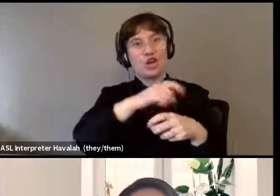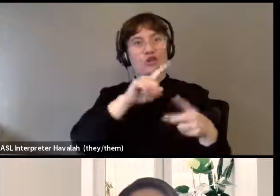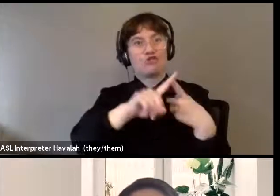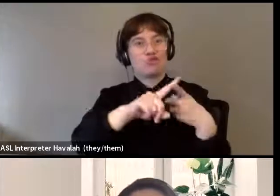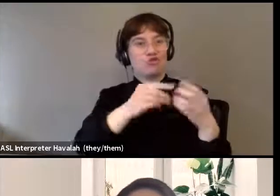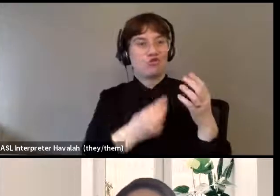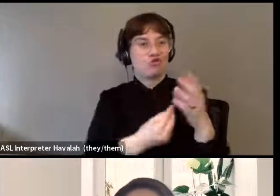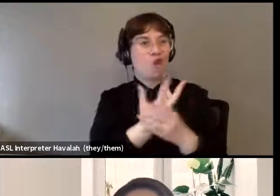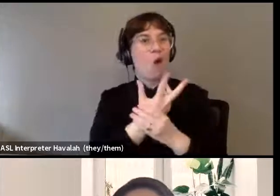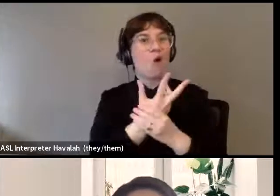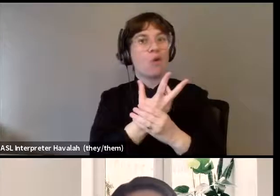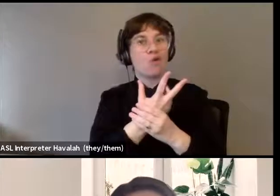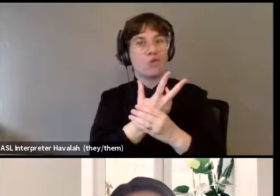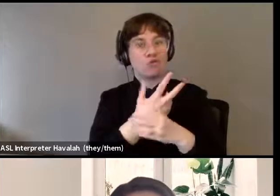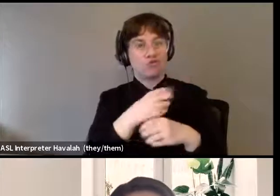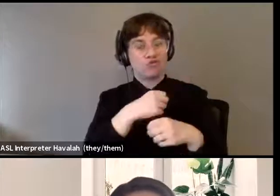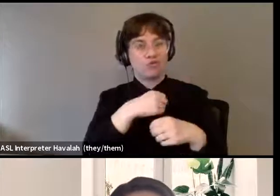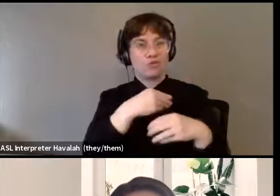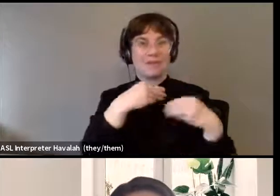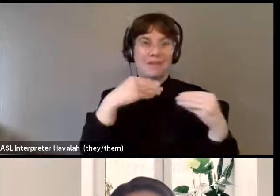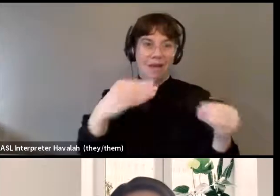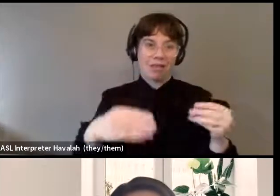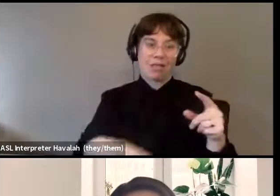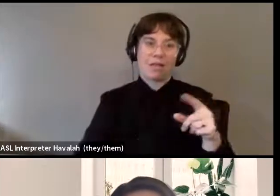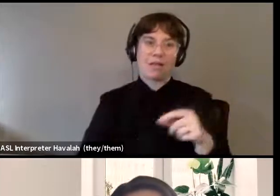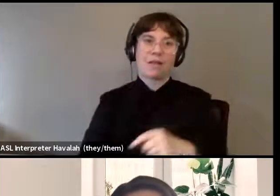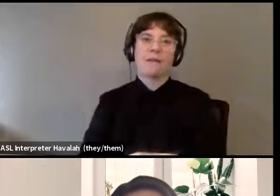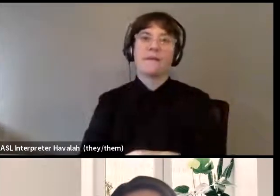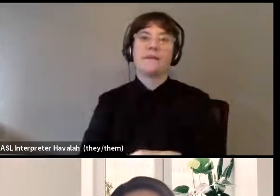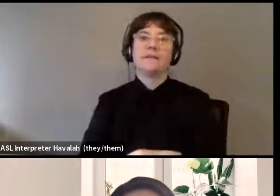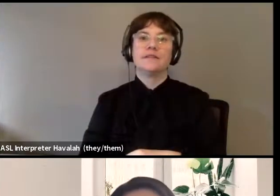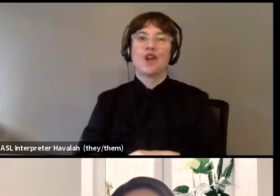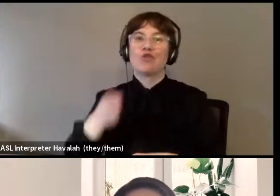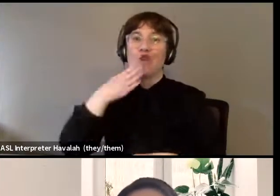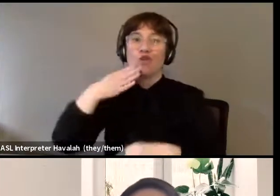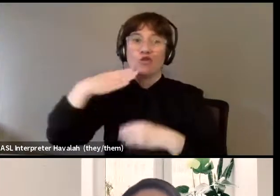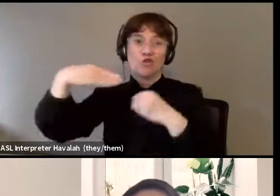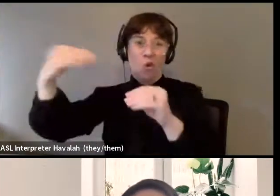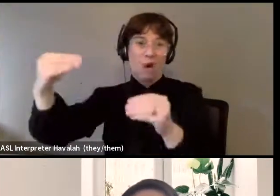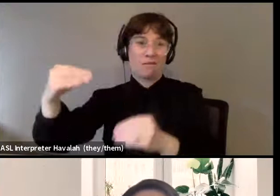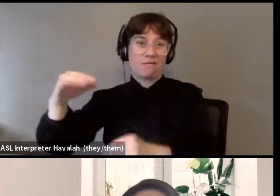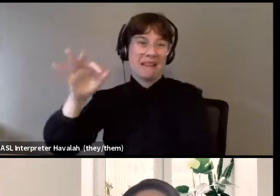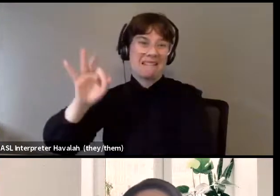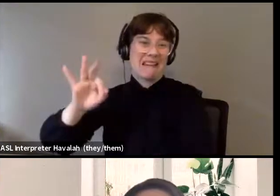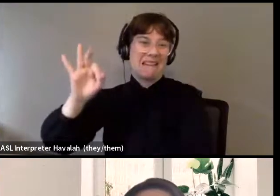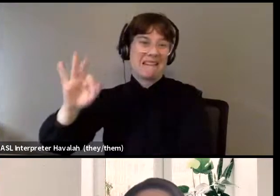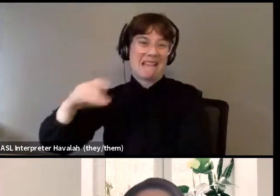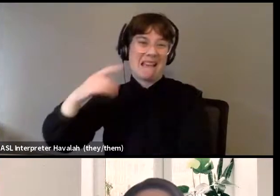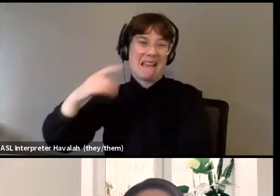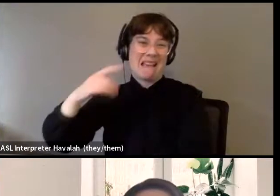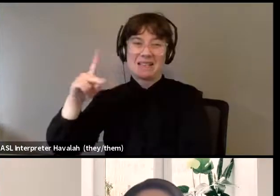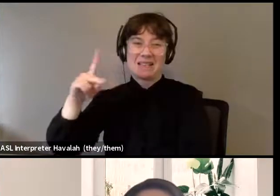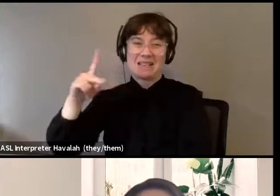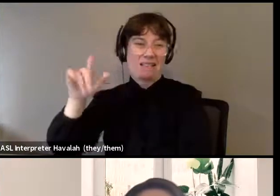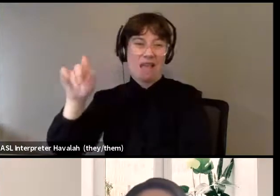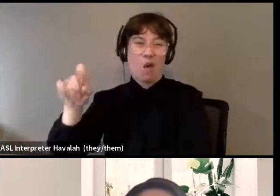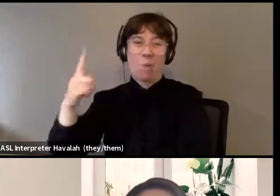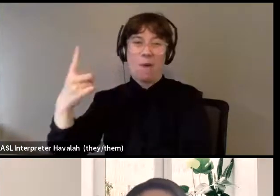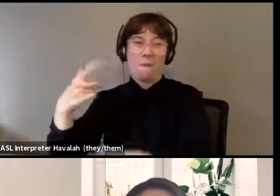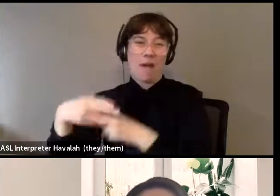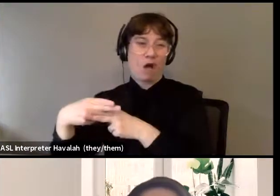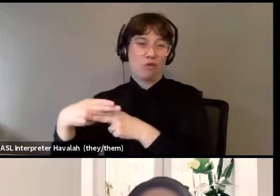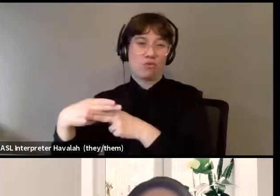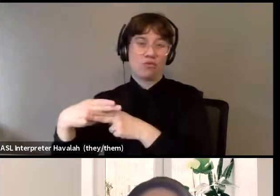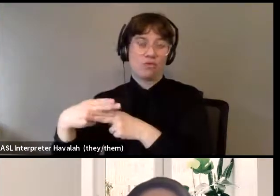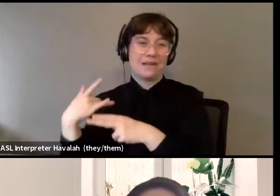to harvest, to bring that to market. At the grocery store, you might never pay more than 99 cents a pound for kale, depending on what store you're going